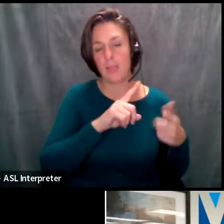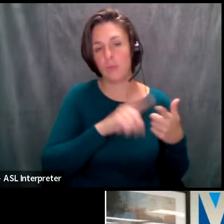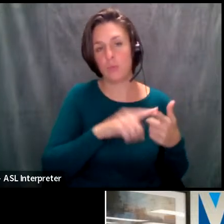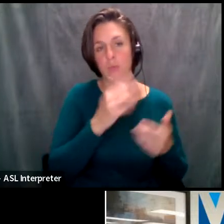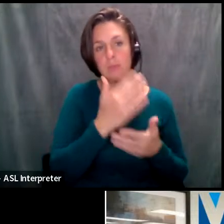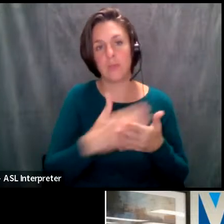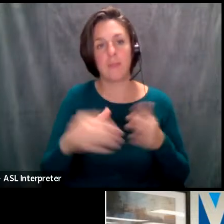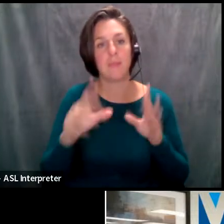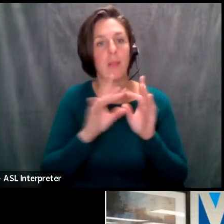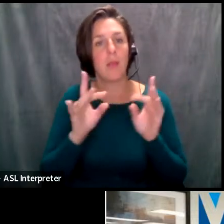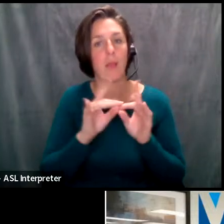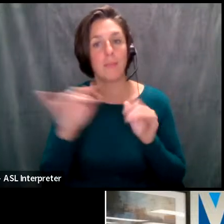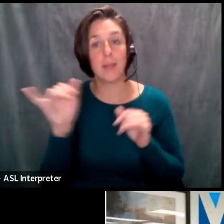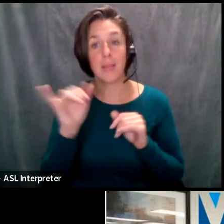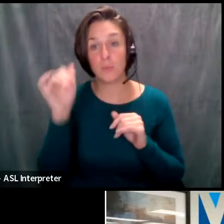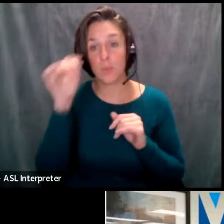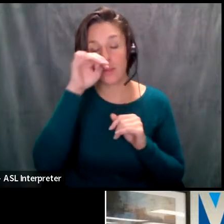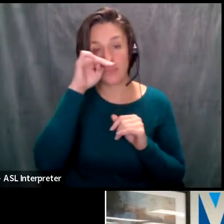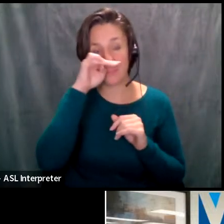comment as well,